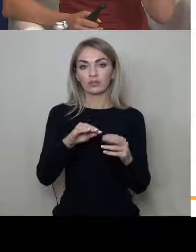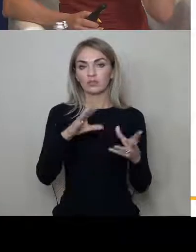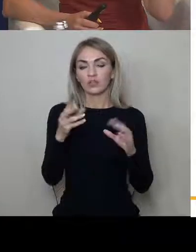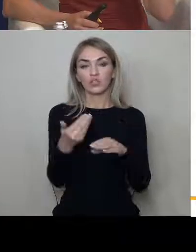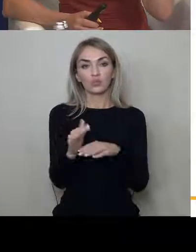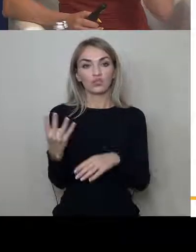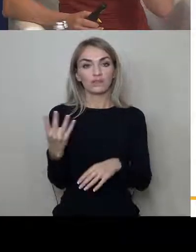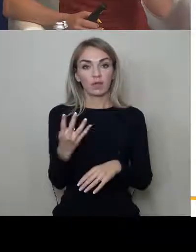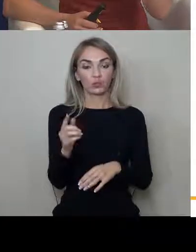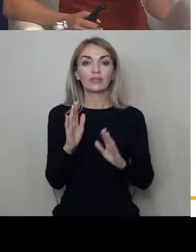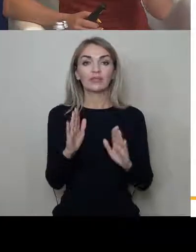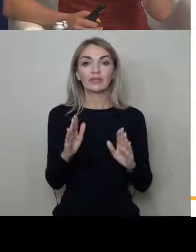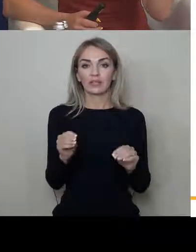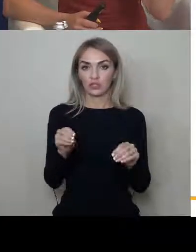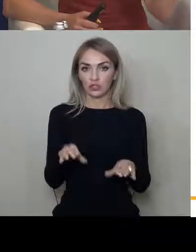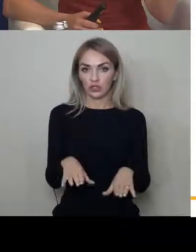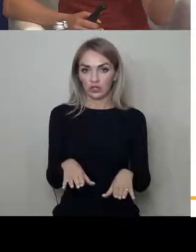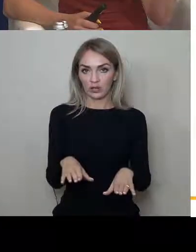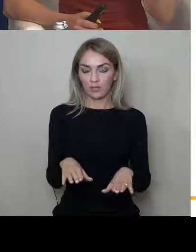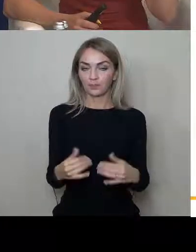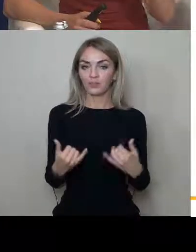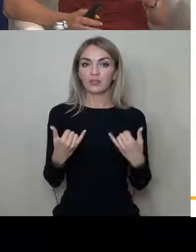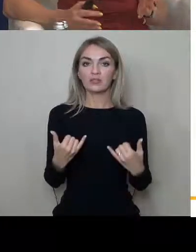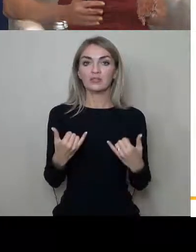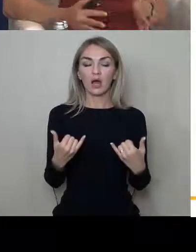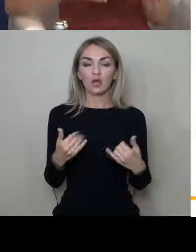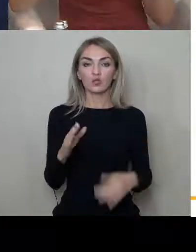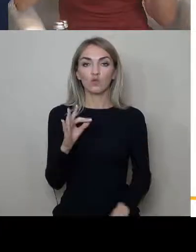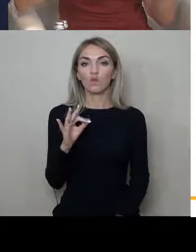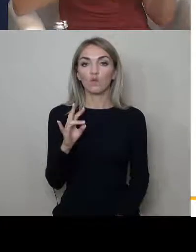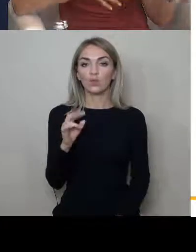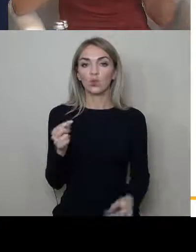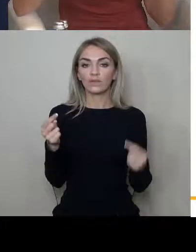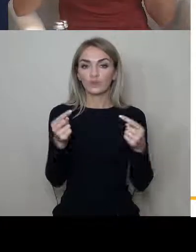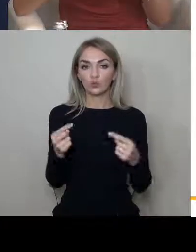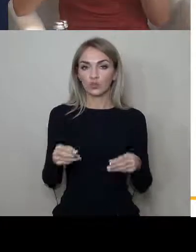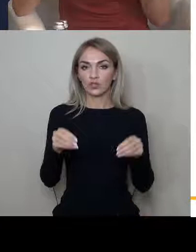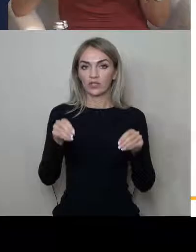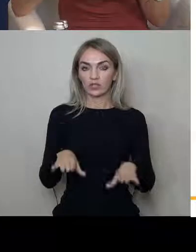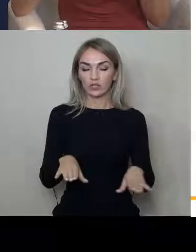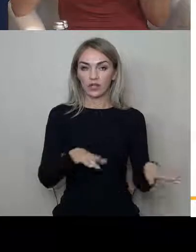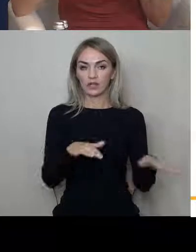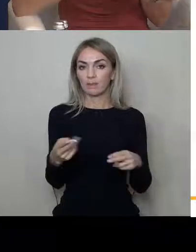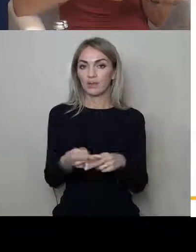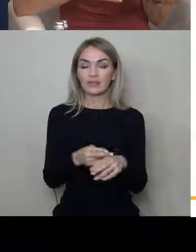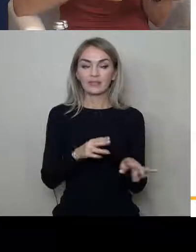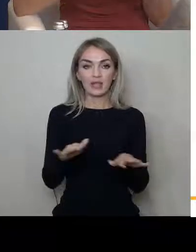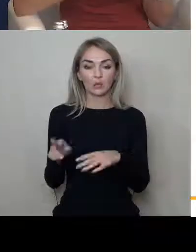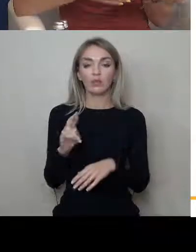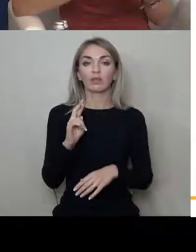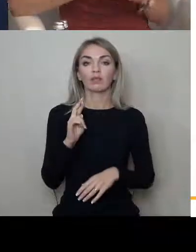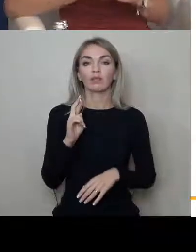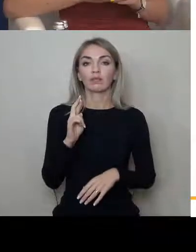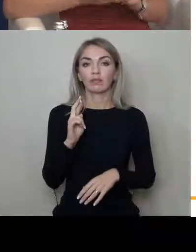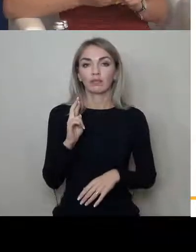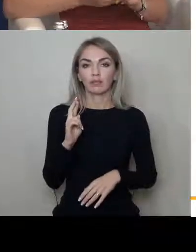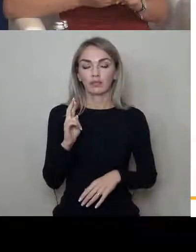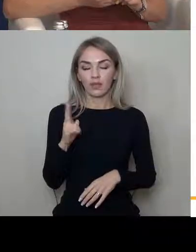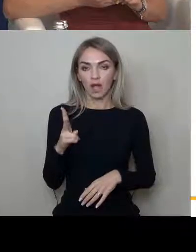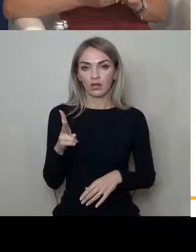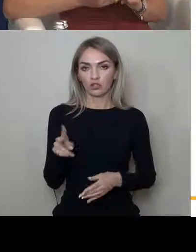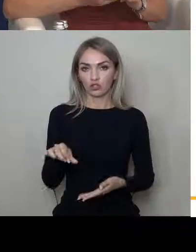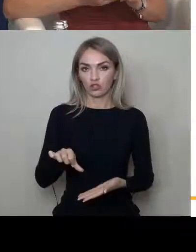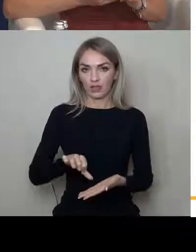decisions. So in fact, that was only about the decision. Now it says that it's either decisions or actions